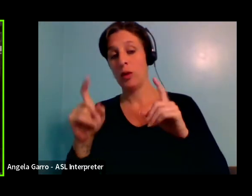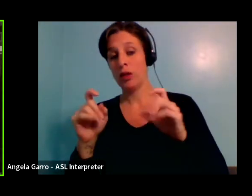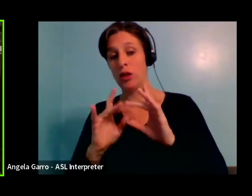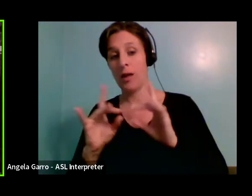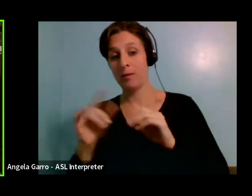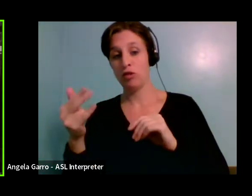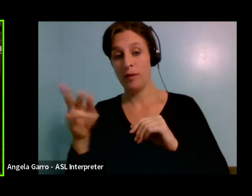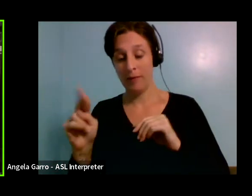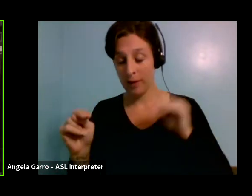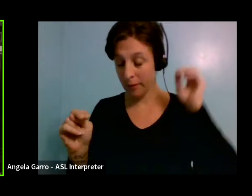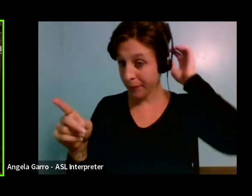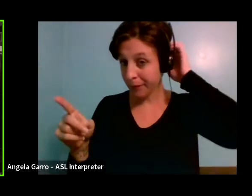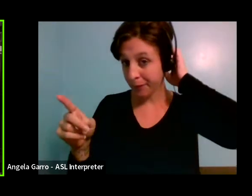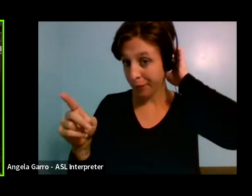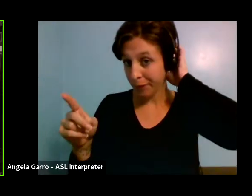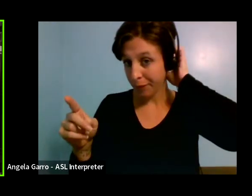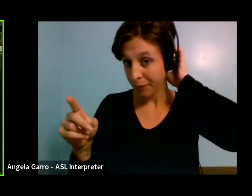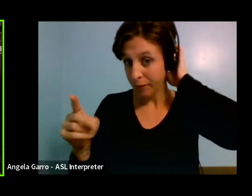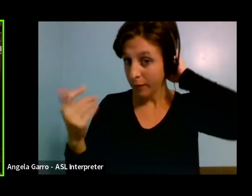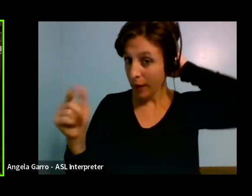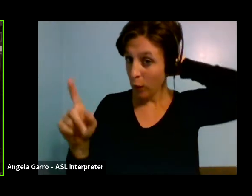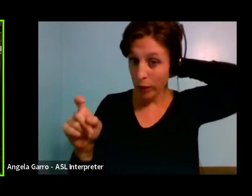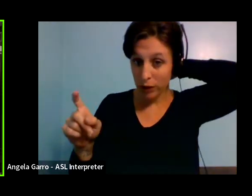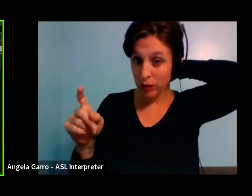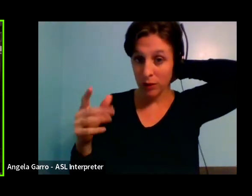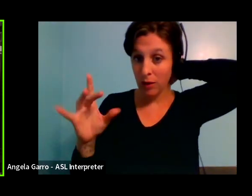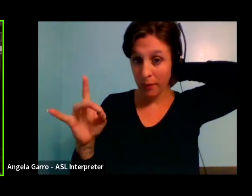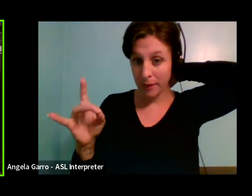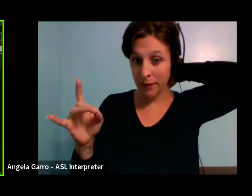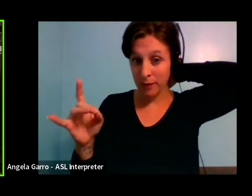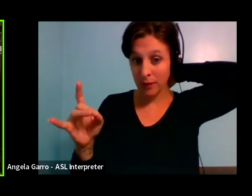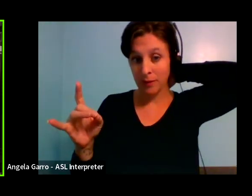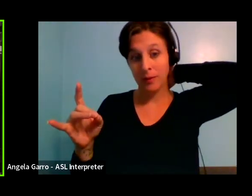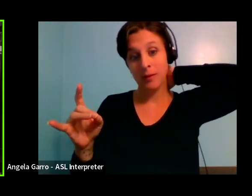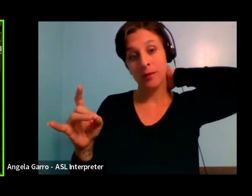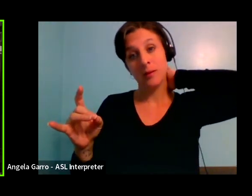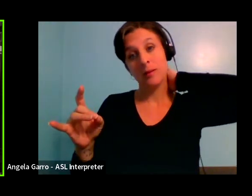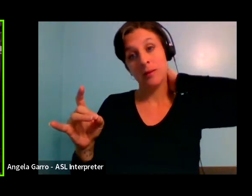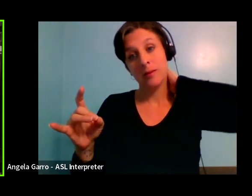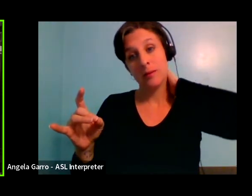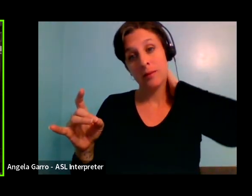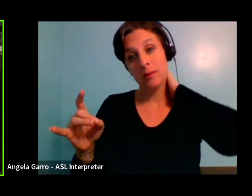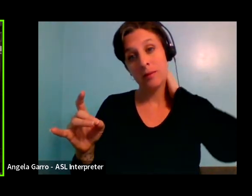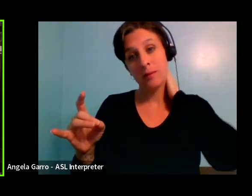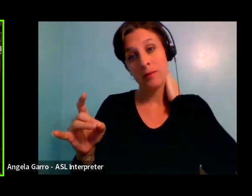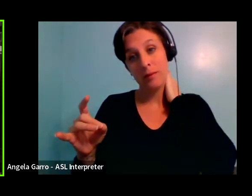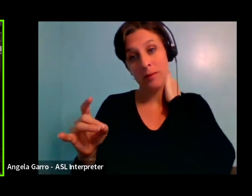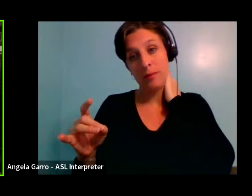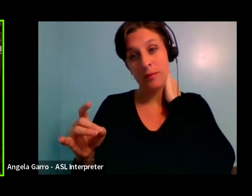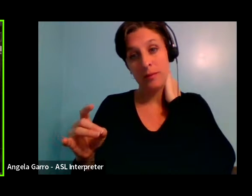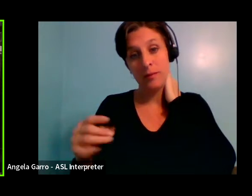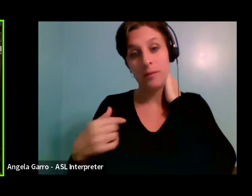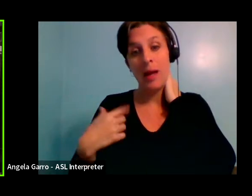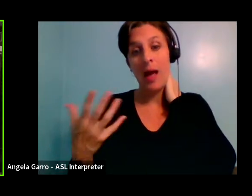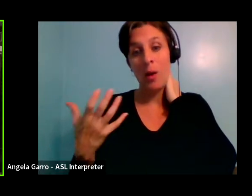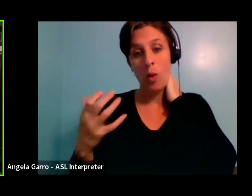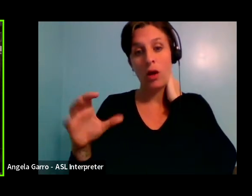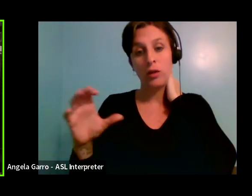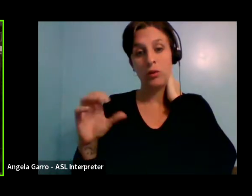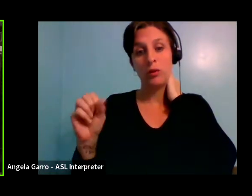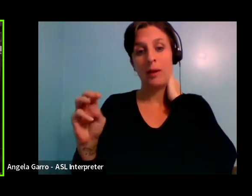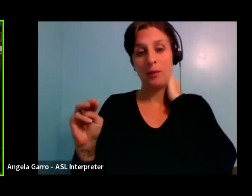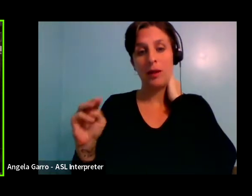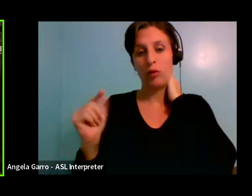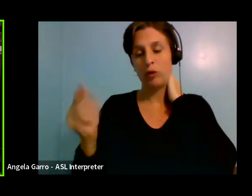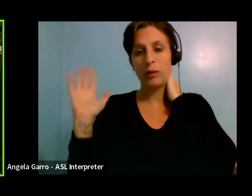Griffin. Any questions or comments? I want to do San Mateo graduation,